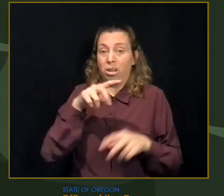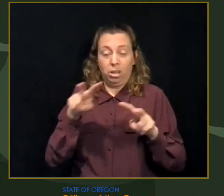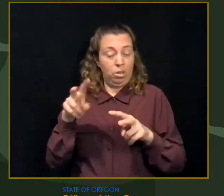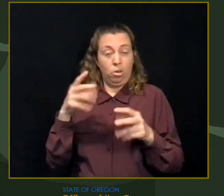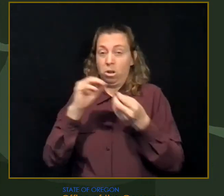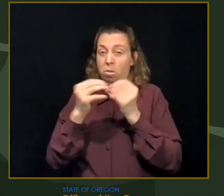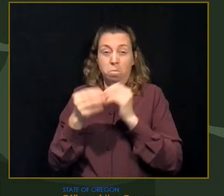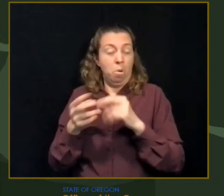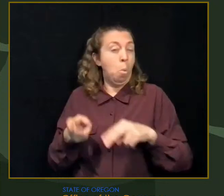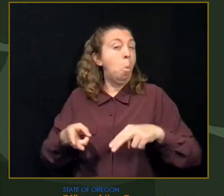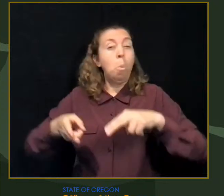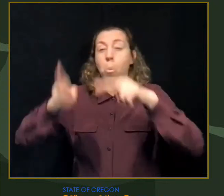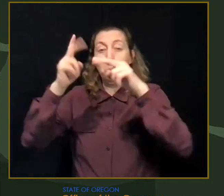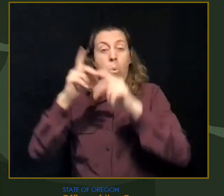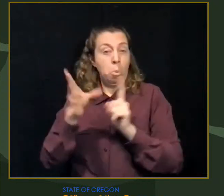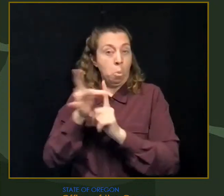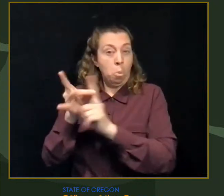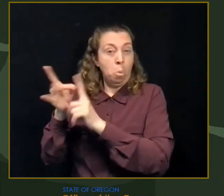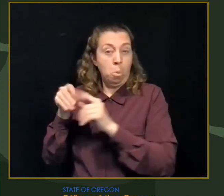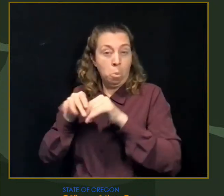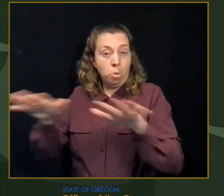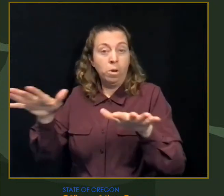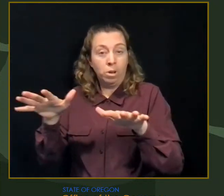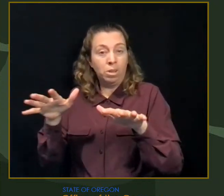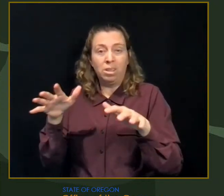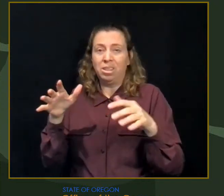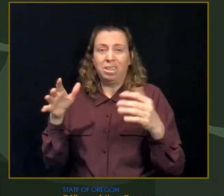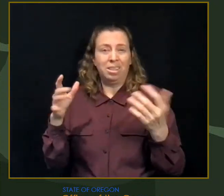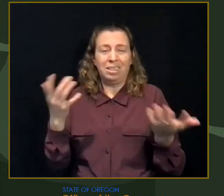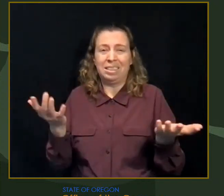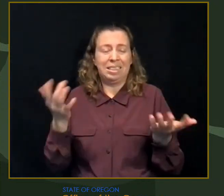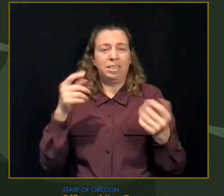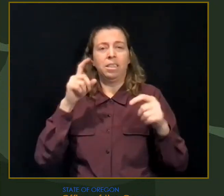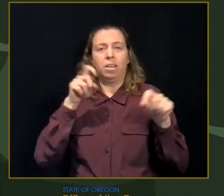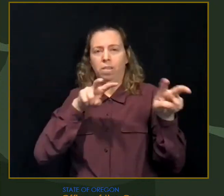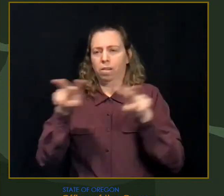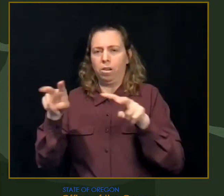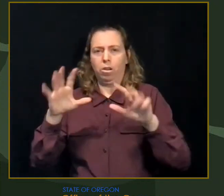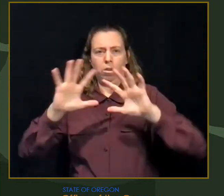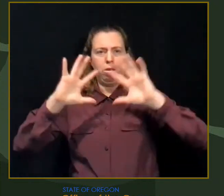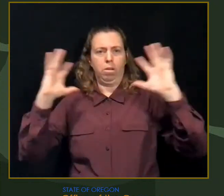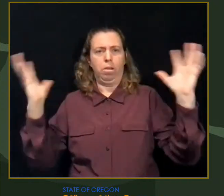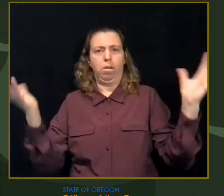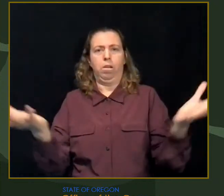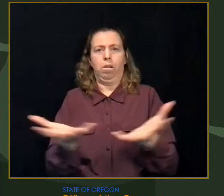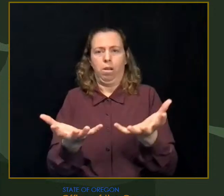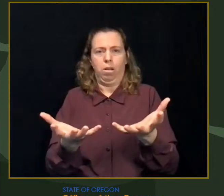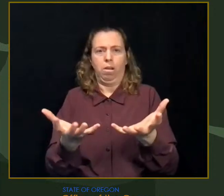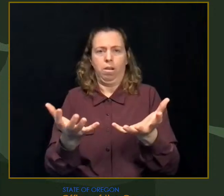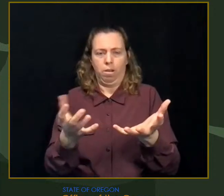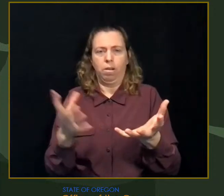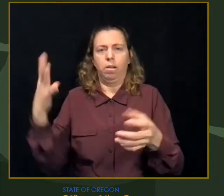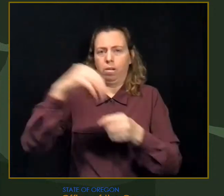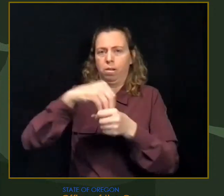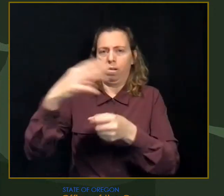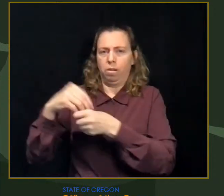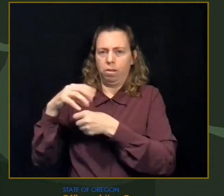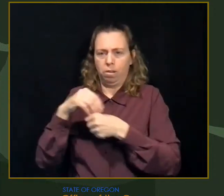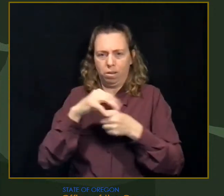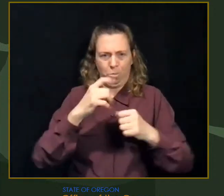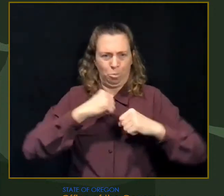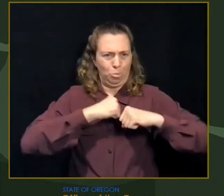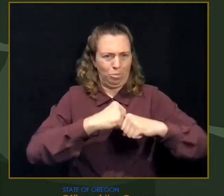community-wide measures to make sure that we can protect our most vulnerable Oregonians. I certainly